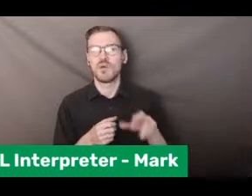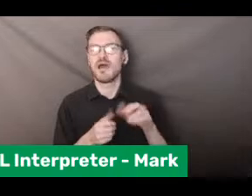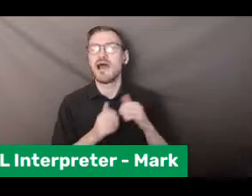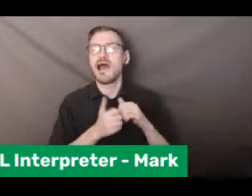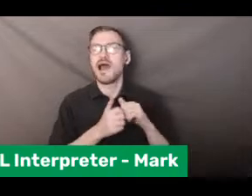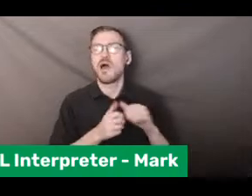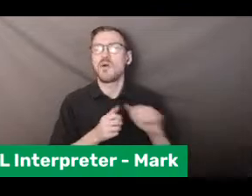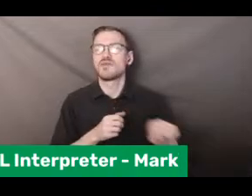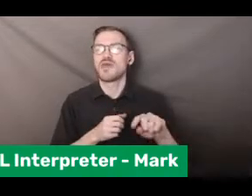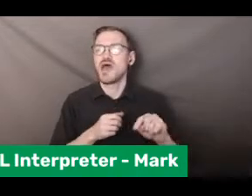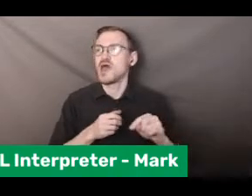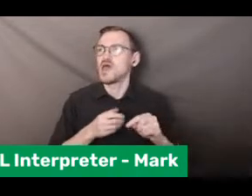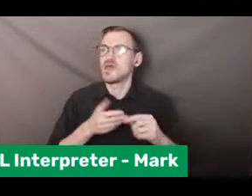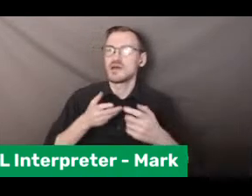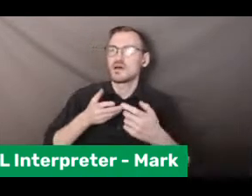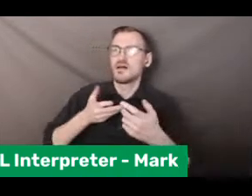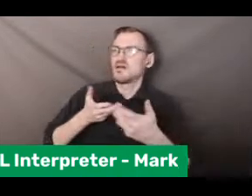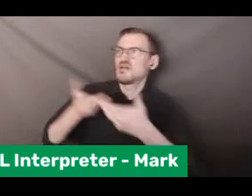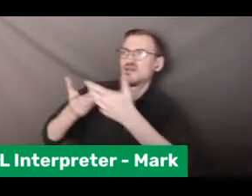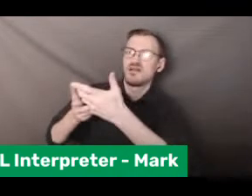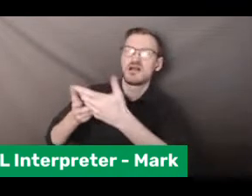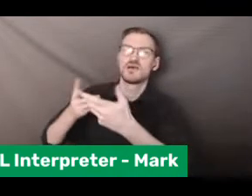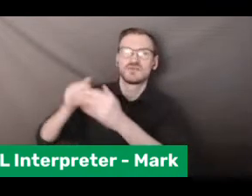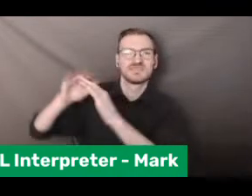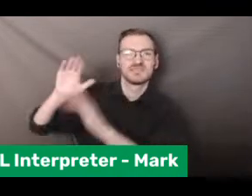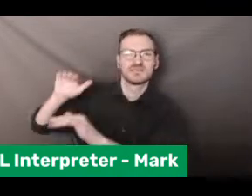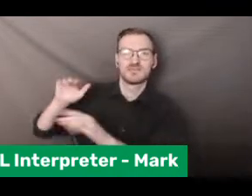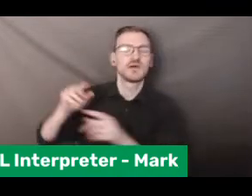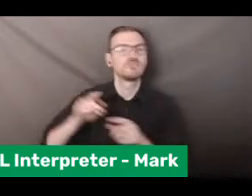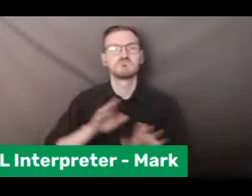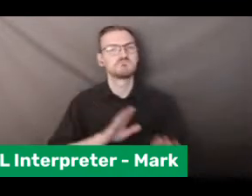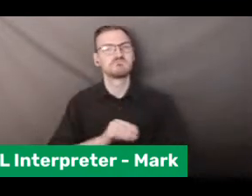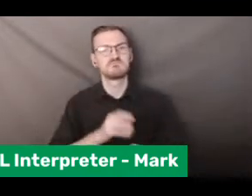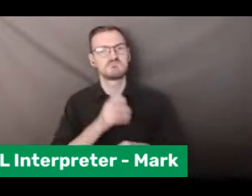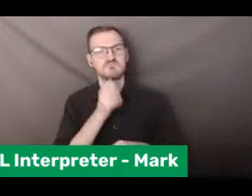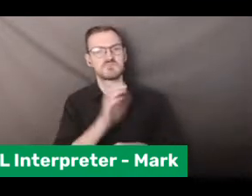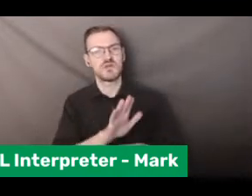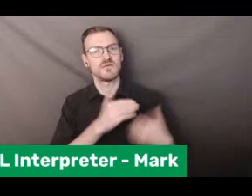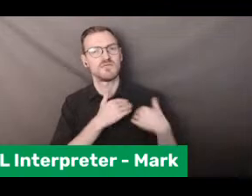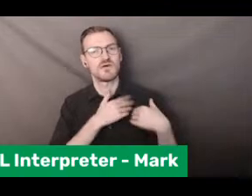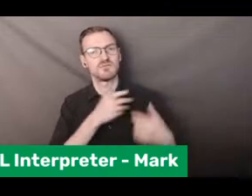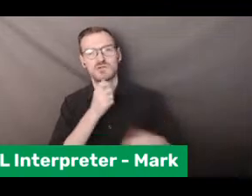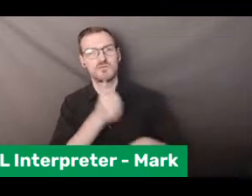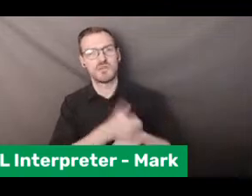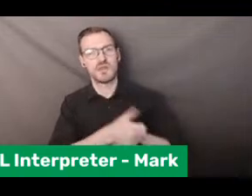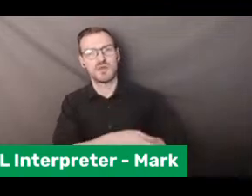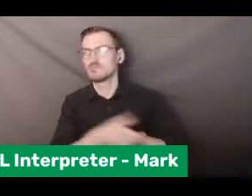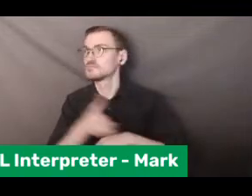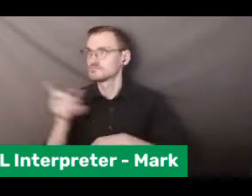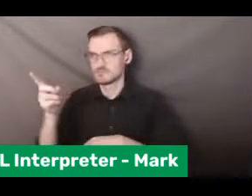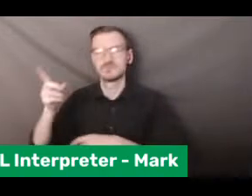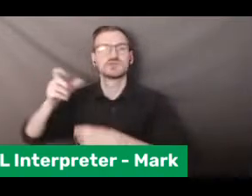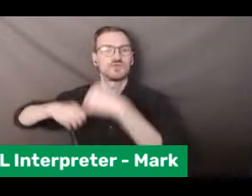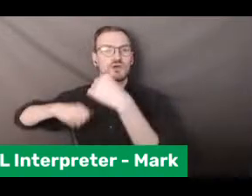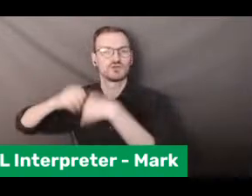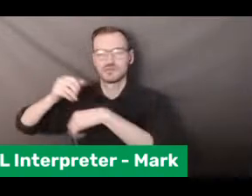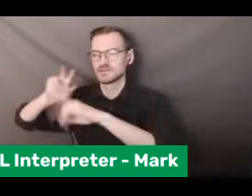but really look at the systems and structures. And in my case, that's looking at systems and structures of white